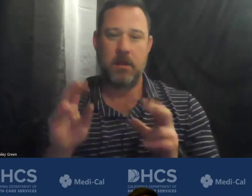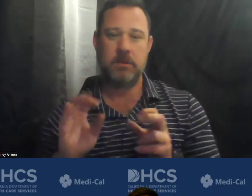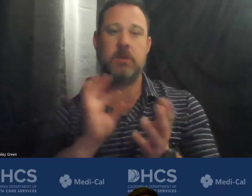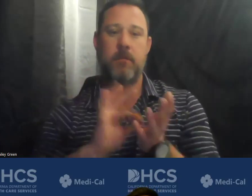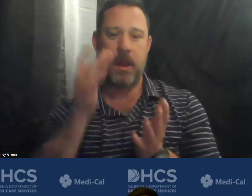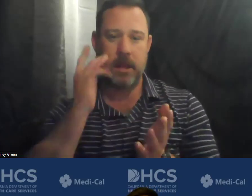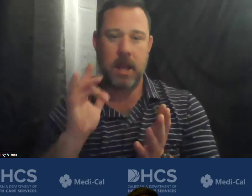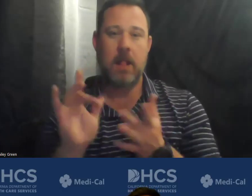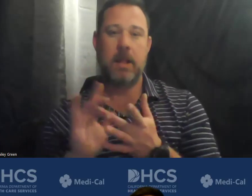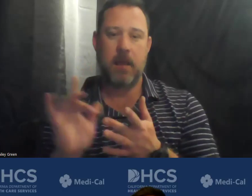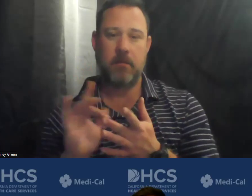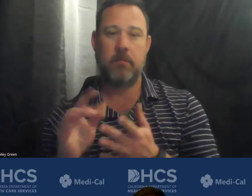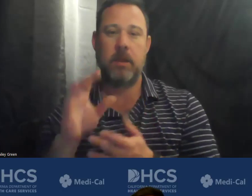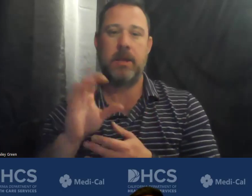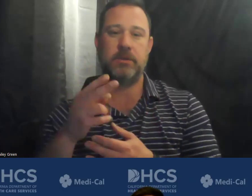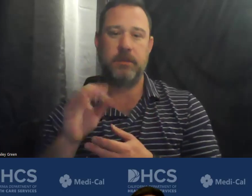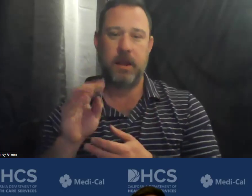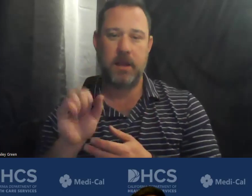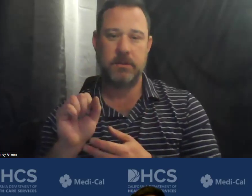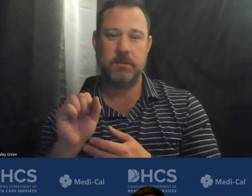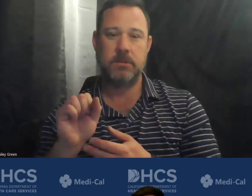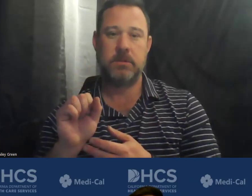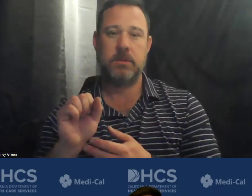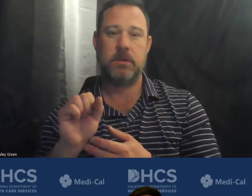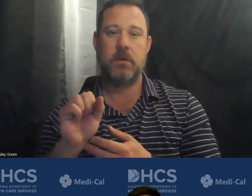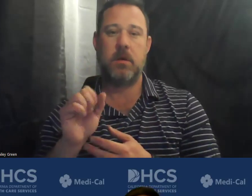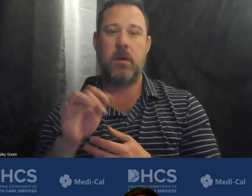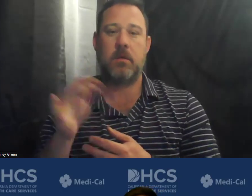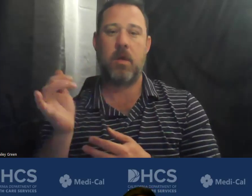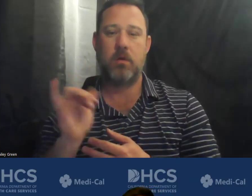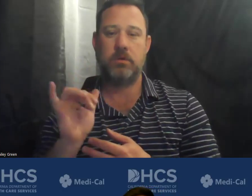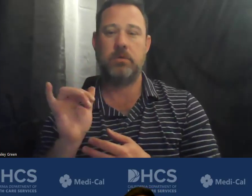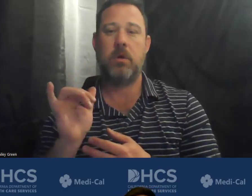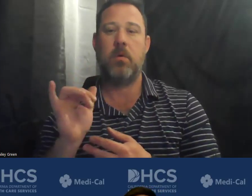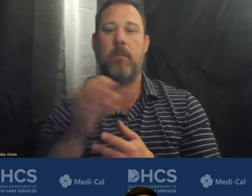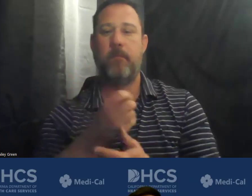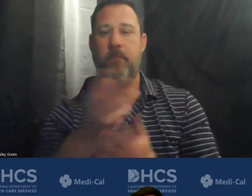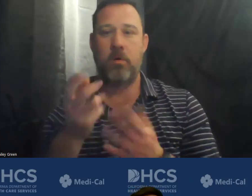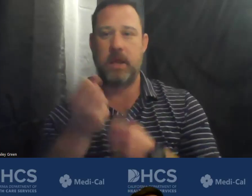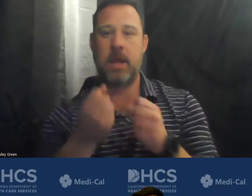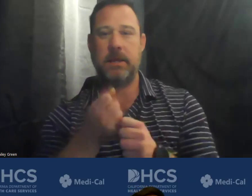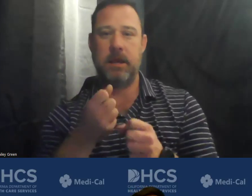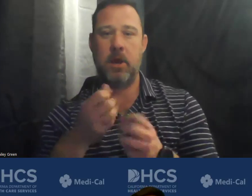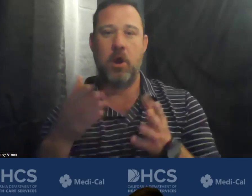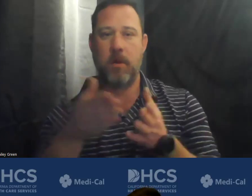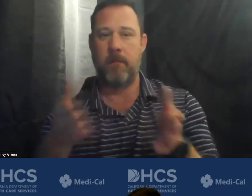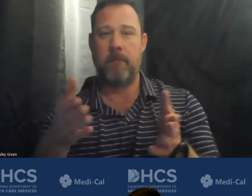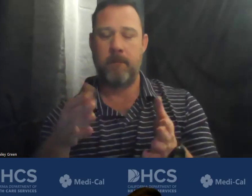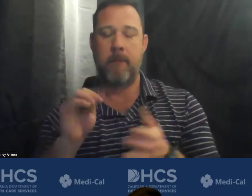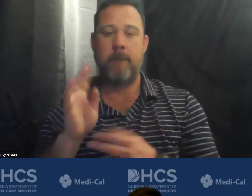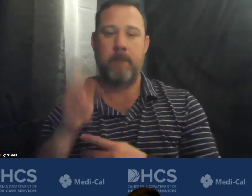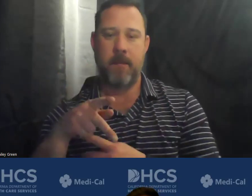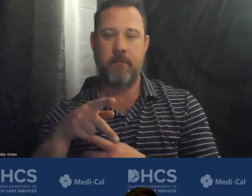analysis, HCBS gap analysis, and also subsequent multi-year roadmap